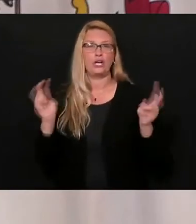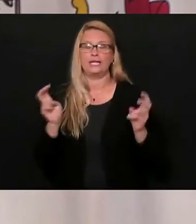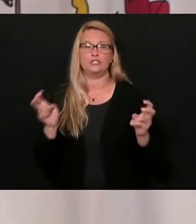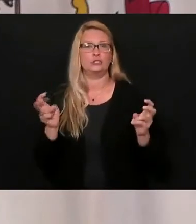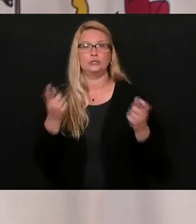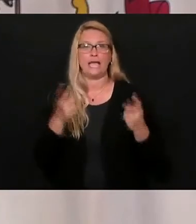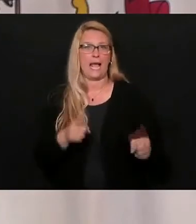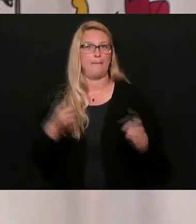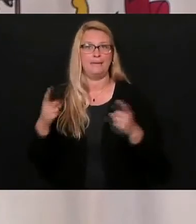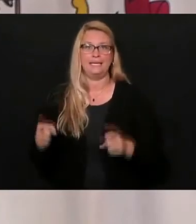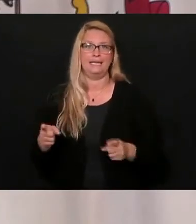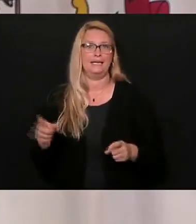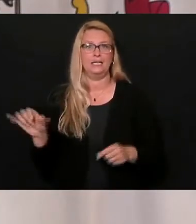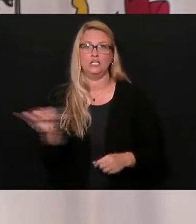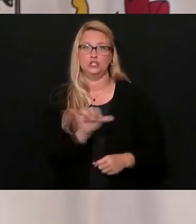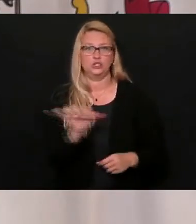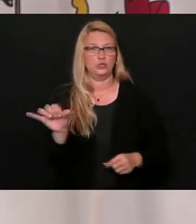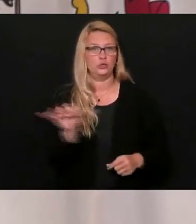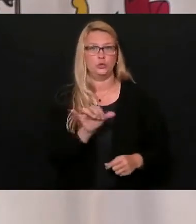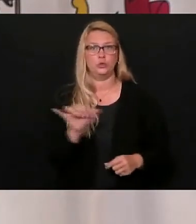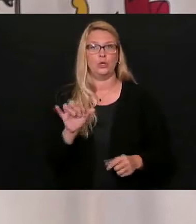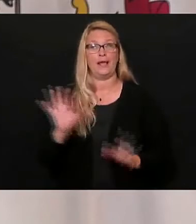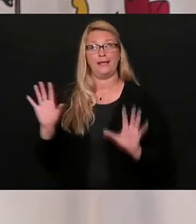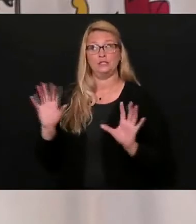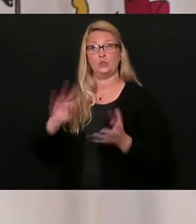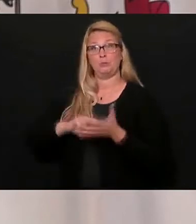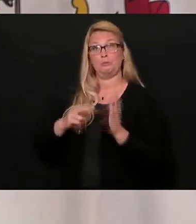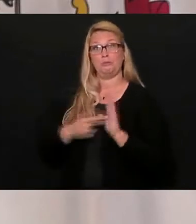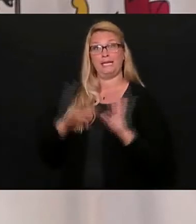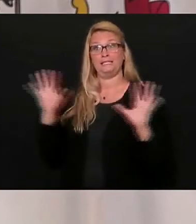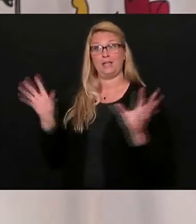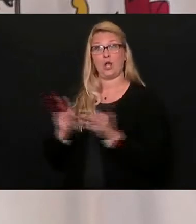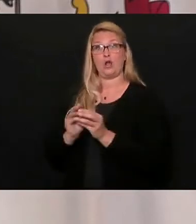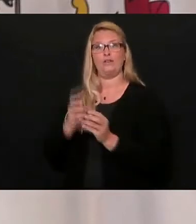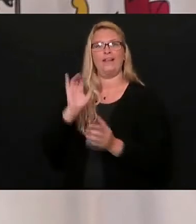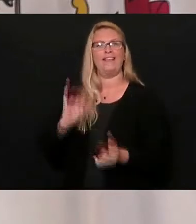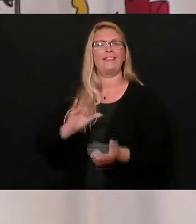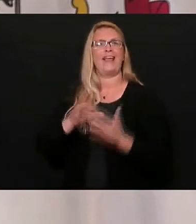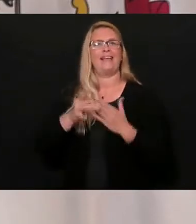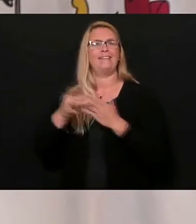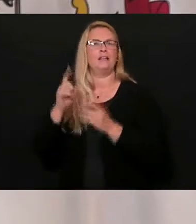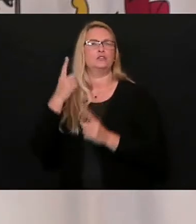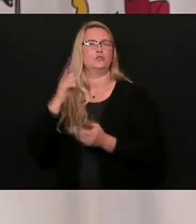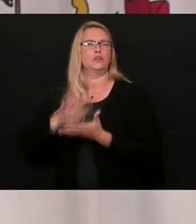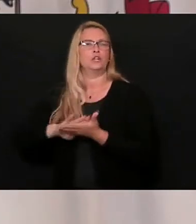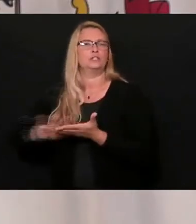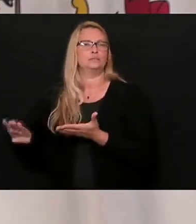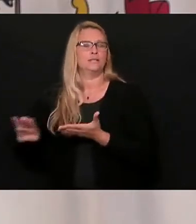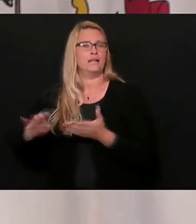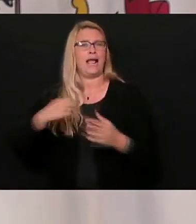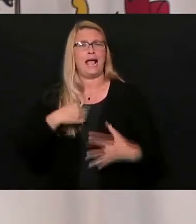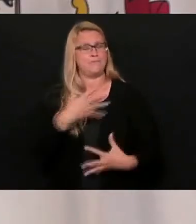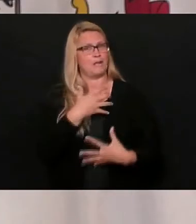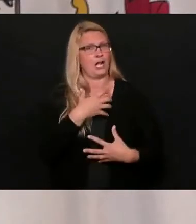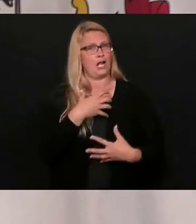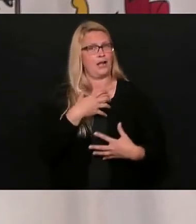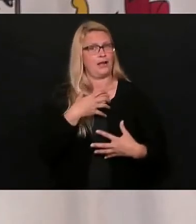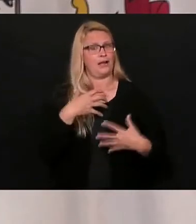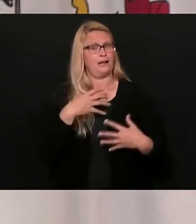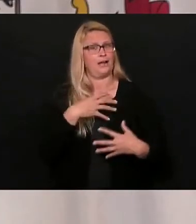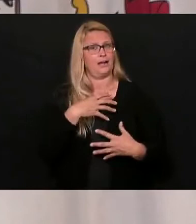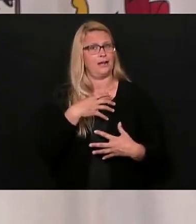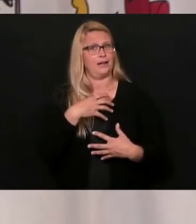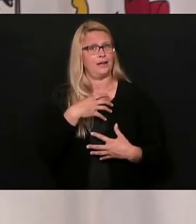issues, and the accumulation of all of it led to the dismissal. So I am very, very confident in